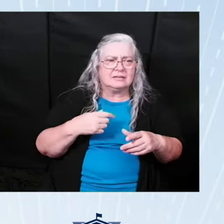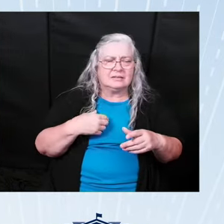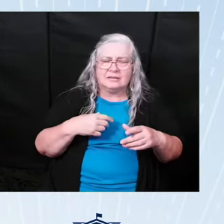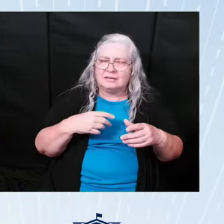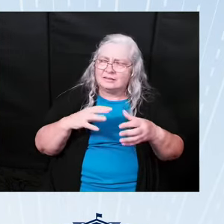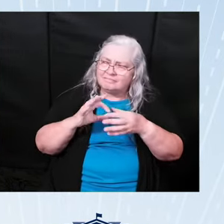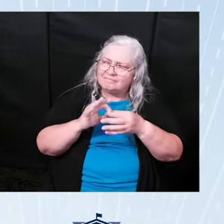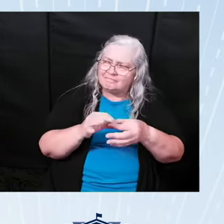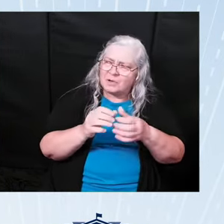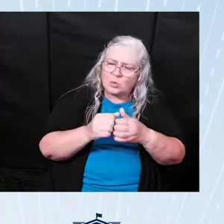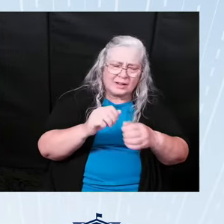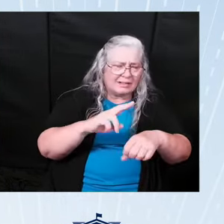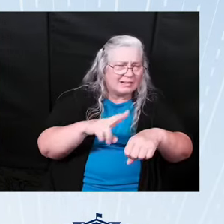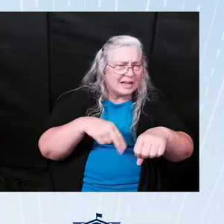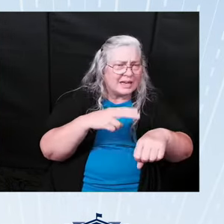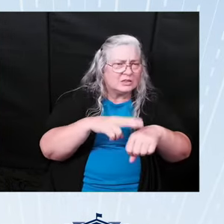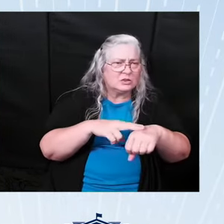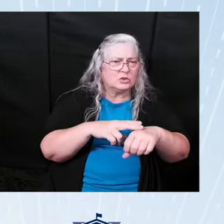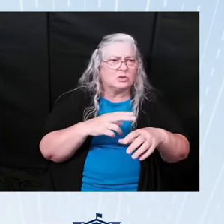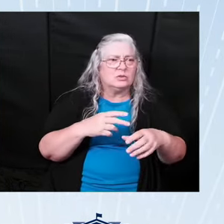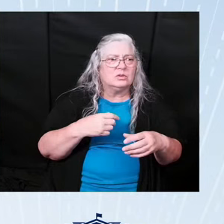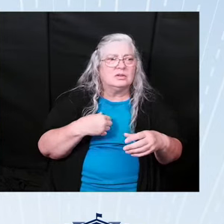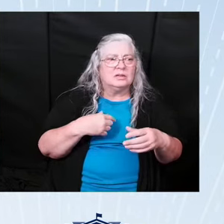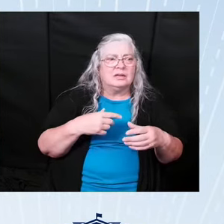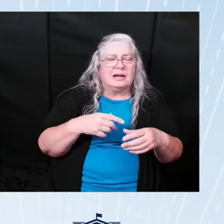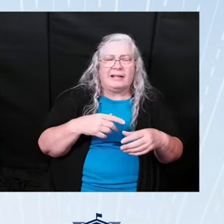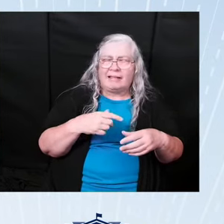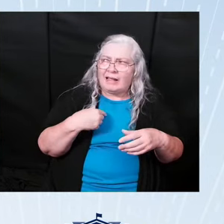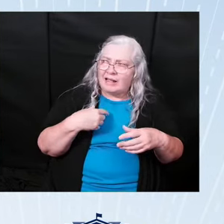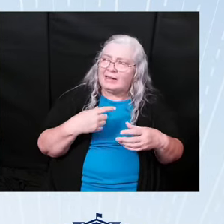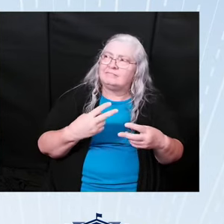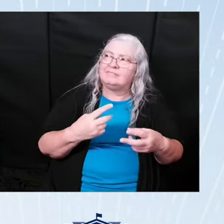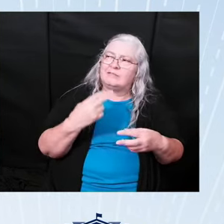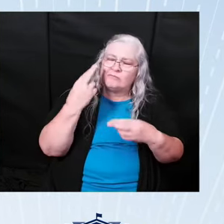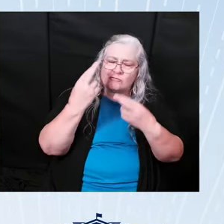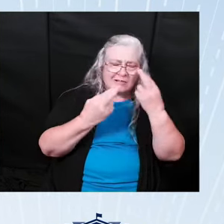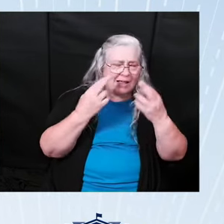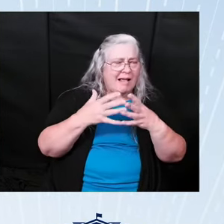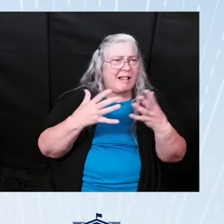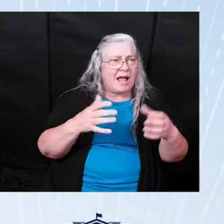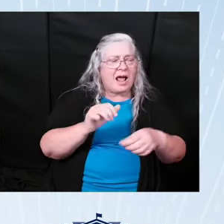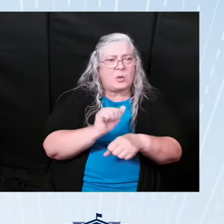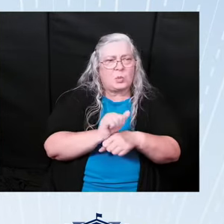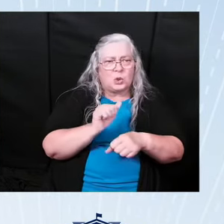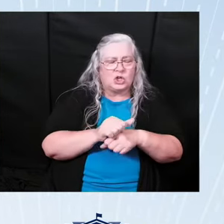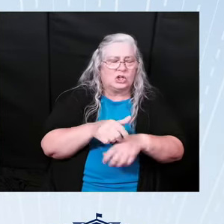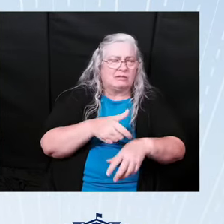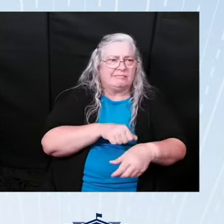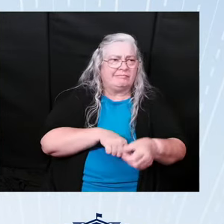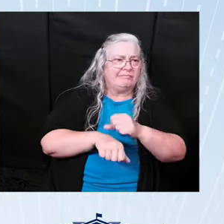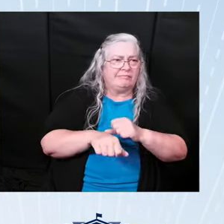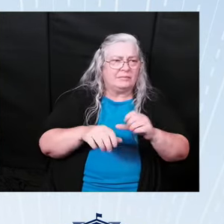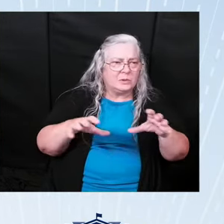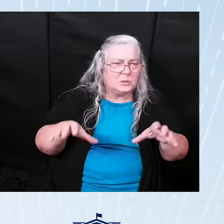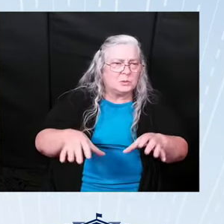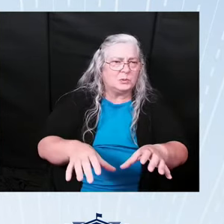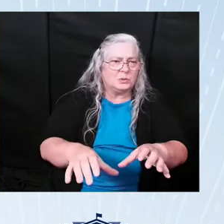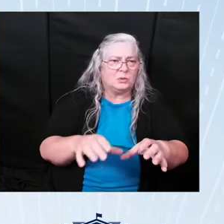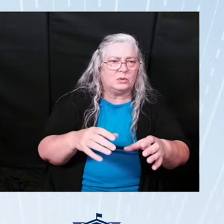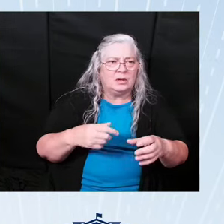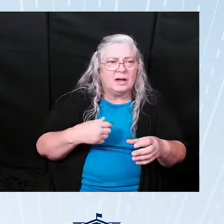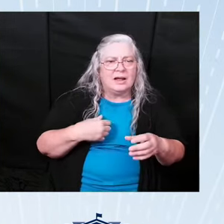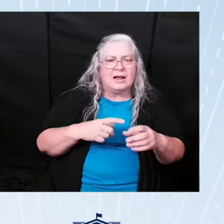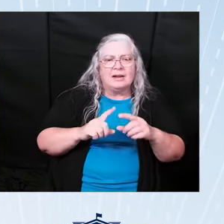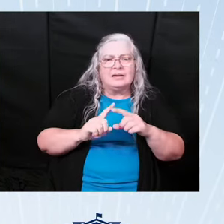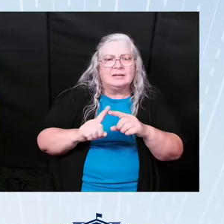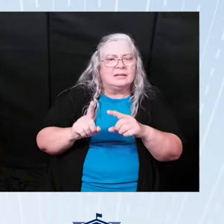so I've had the honor to serve a number of those scales. But no matter where I'm at, I'm always looking at the